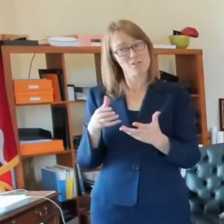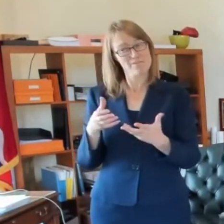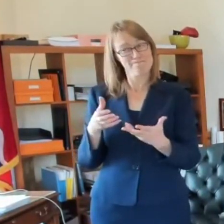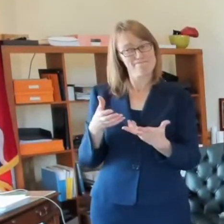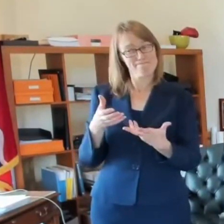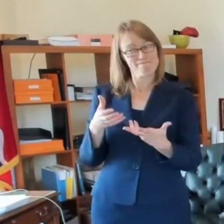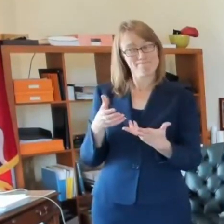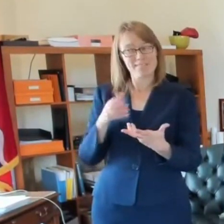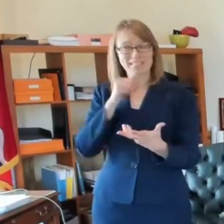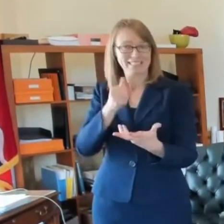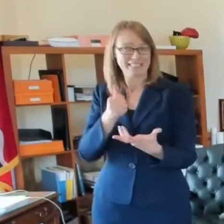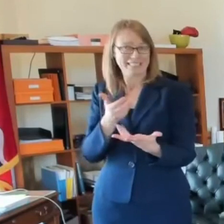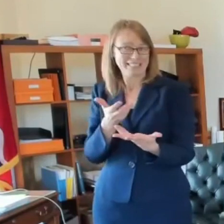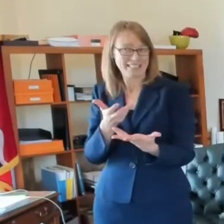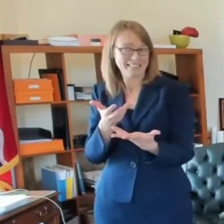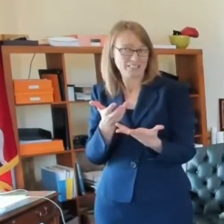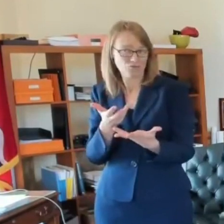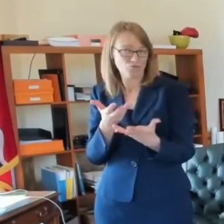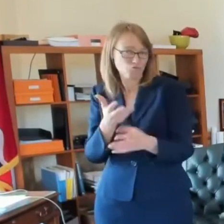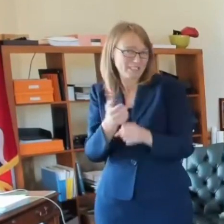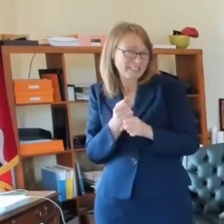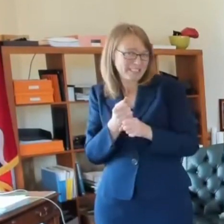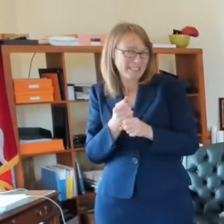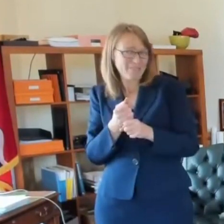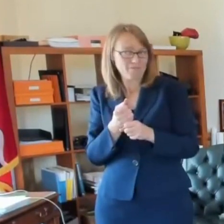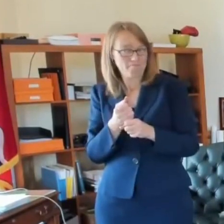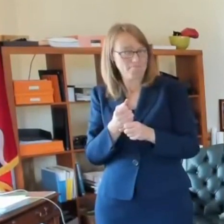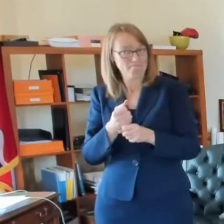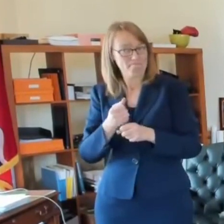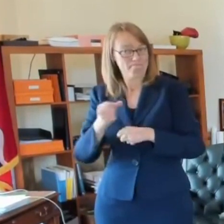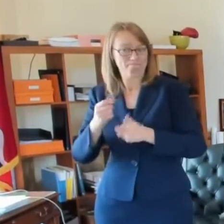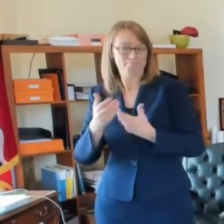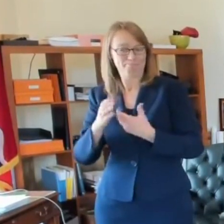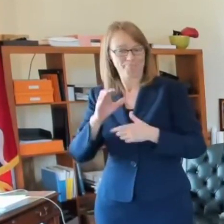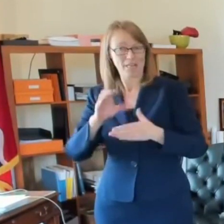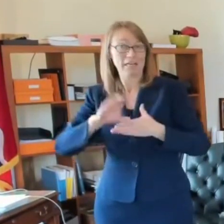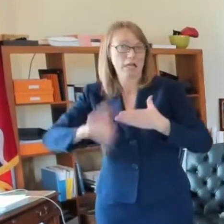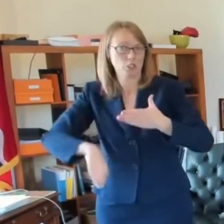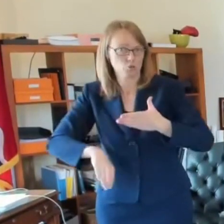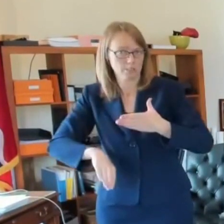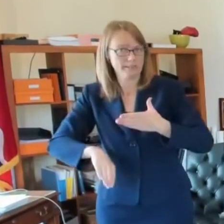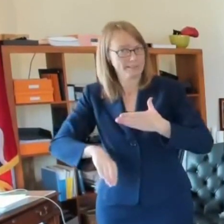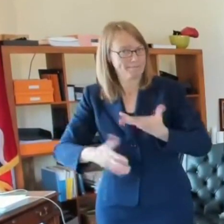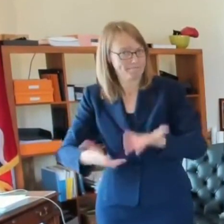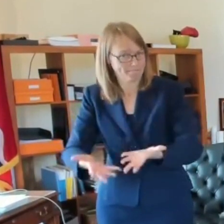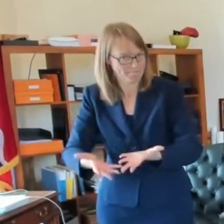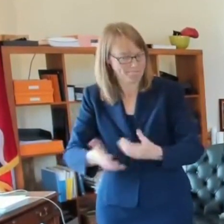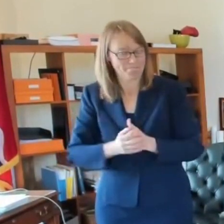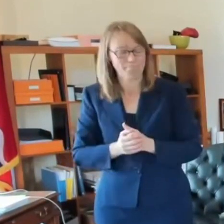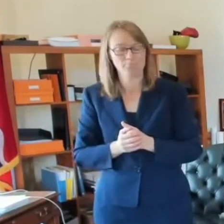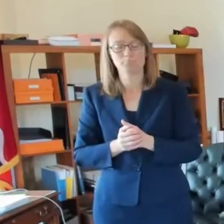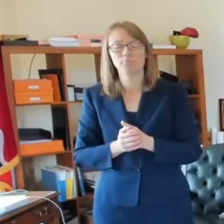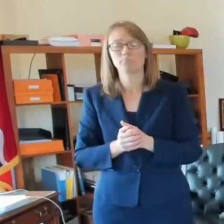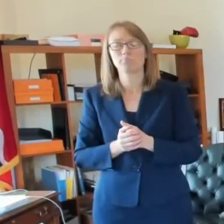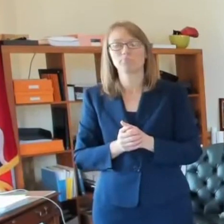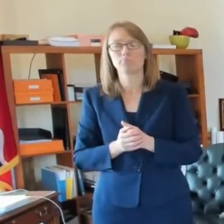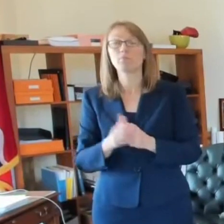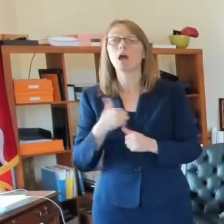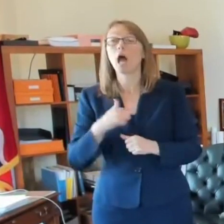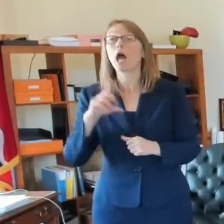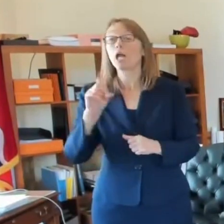of things. But one of the things that I do know is that we need our police officers. We need our good police